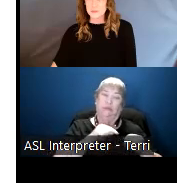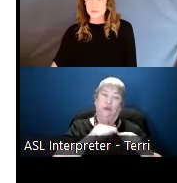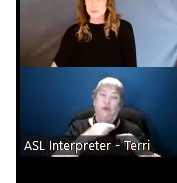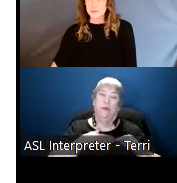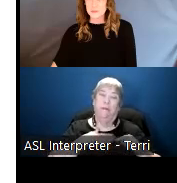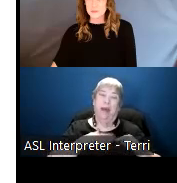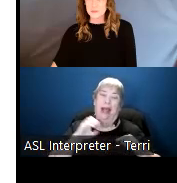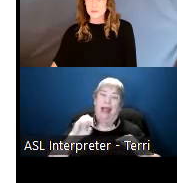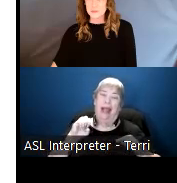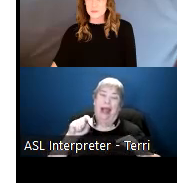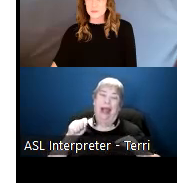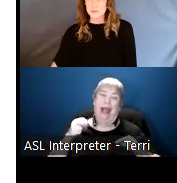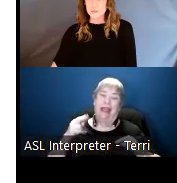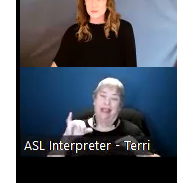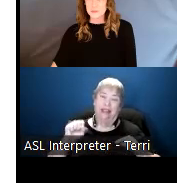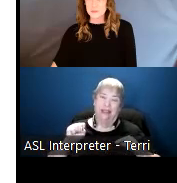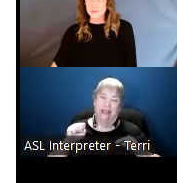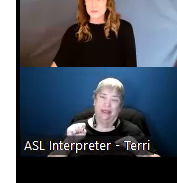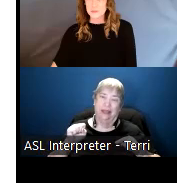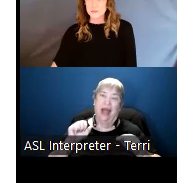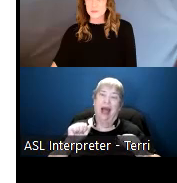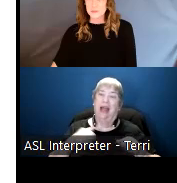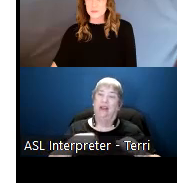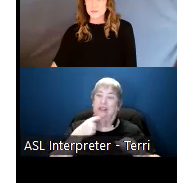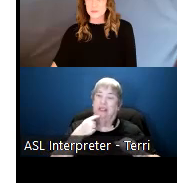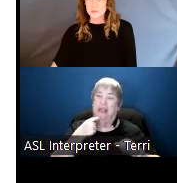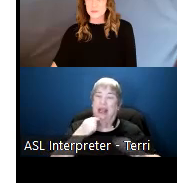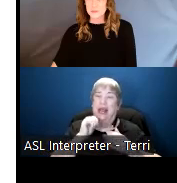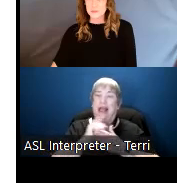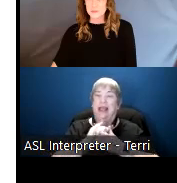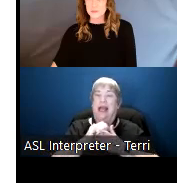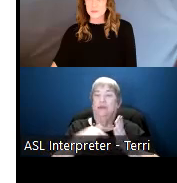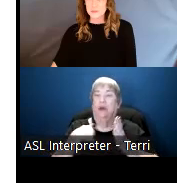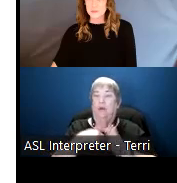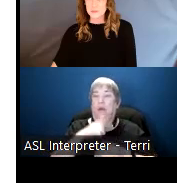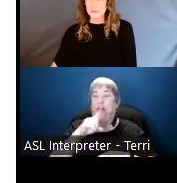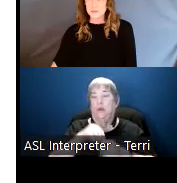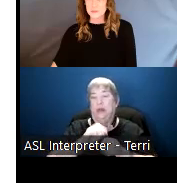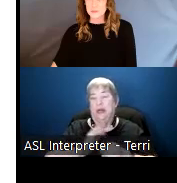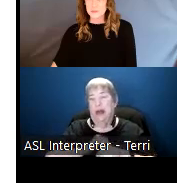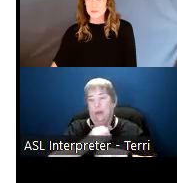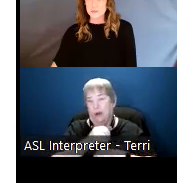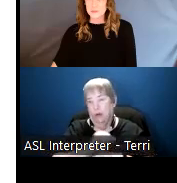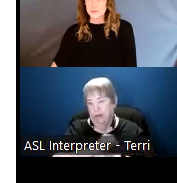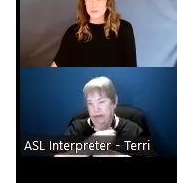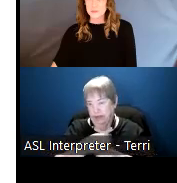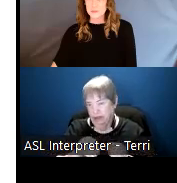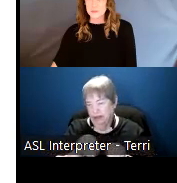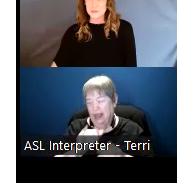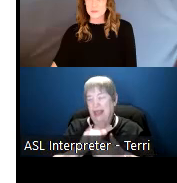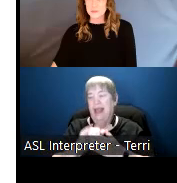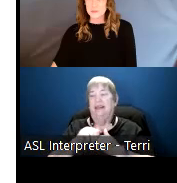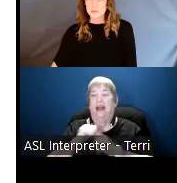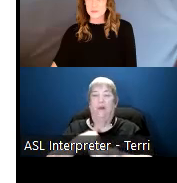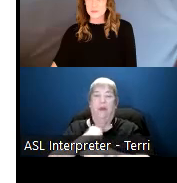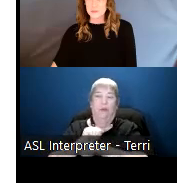to prove that that was not the case. I was able to say, this is what we do in our office. This is how we work with clients. This is the information